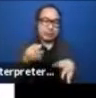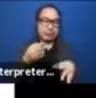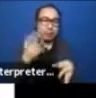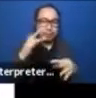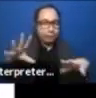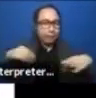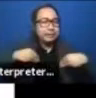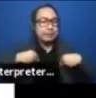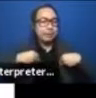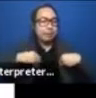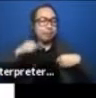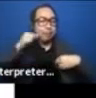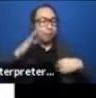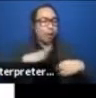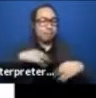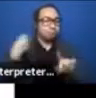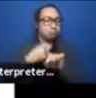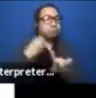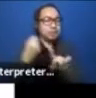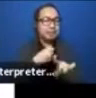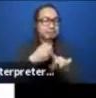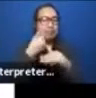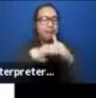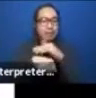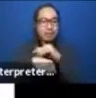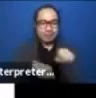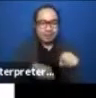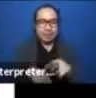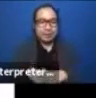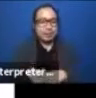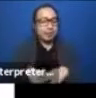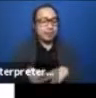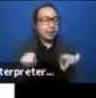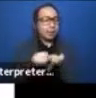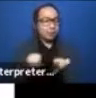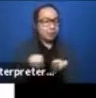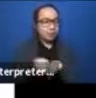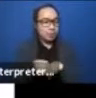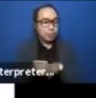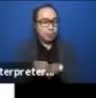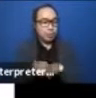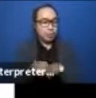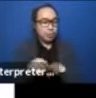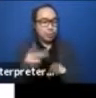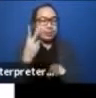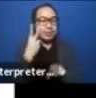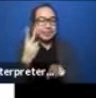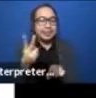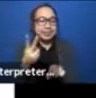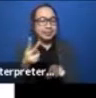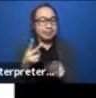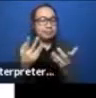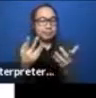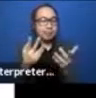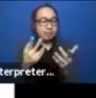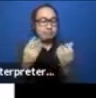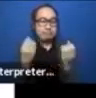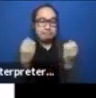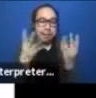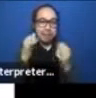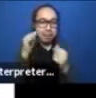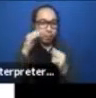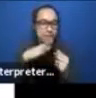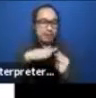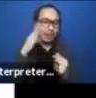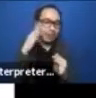under all these categories. Likewise, the similar pattern has, you can see among the women who have experienced sexual violence and